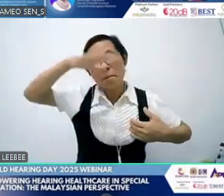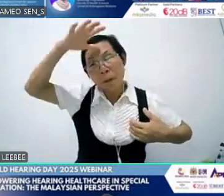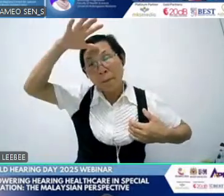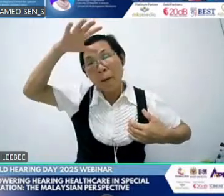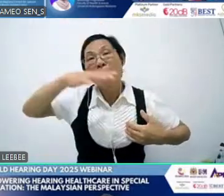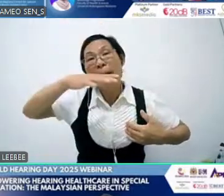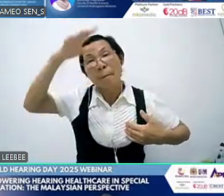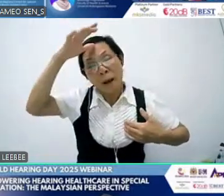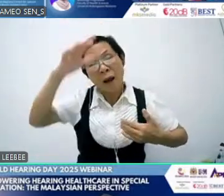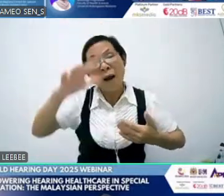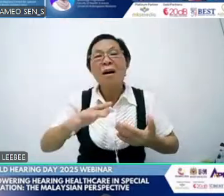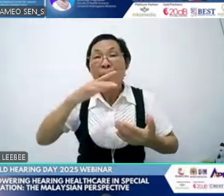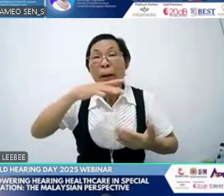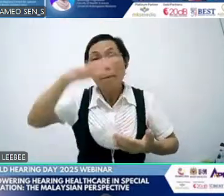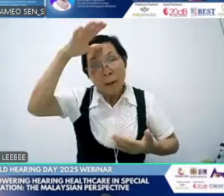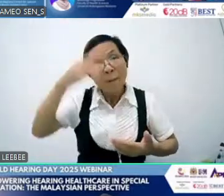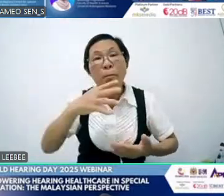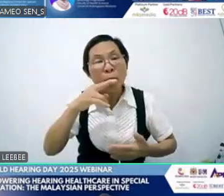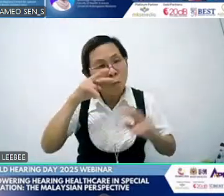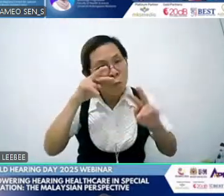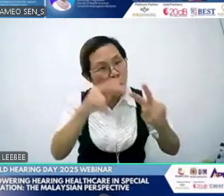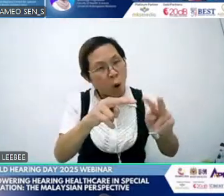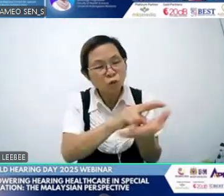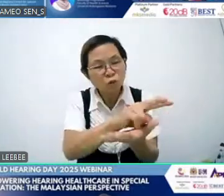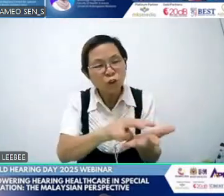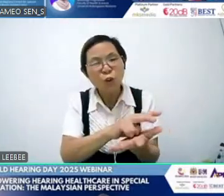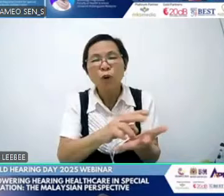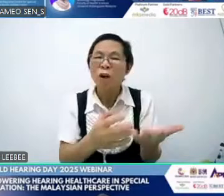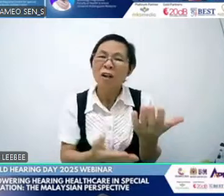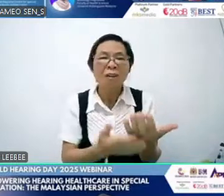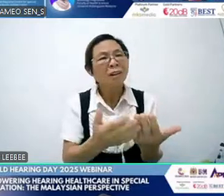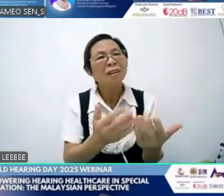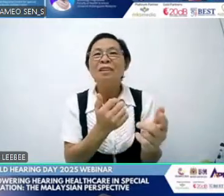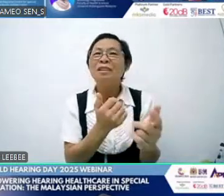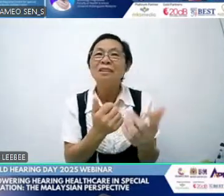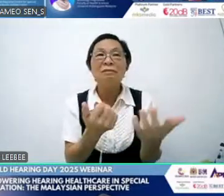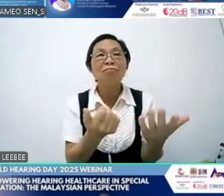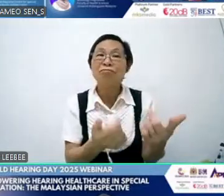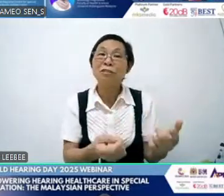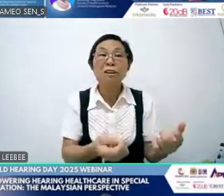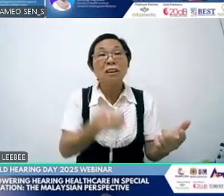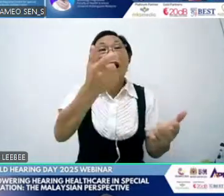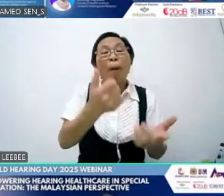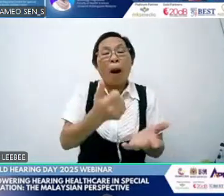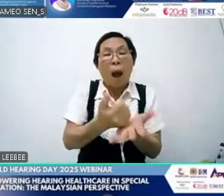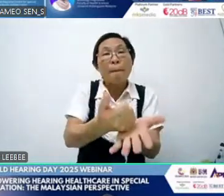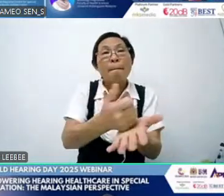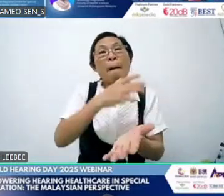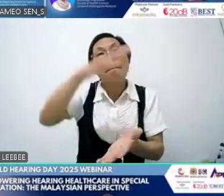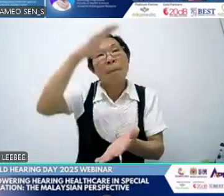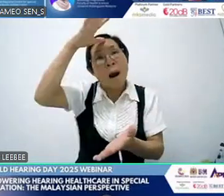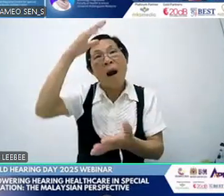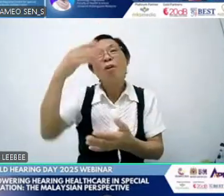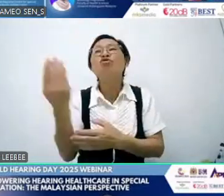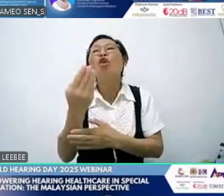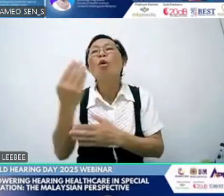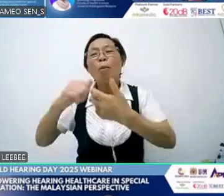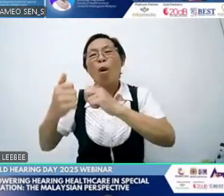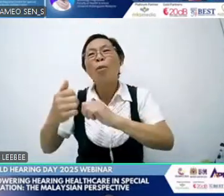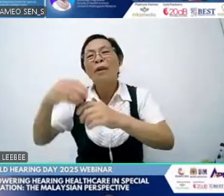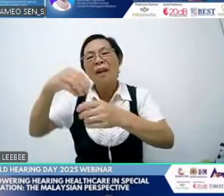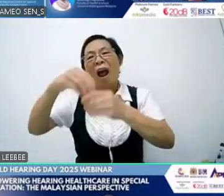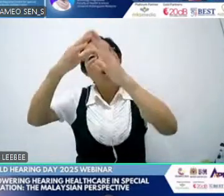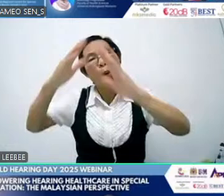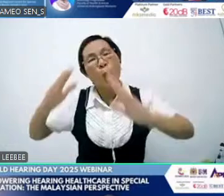them whenever needed. They provide instant solution, helping parents troubleshoot common issue at home. Imagine a